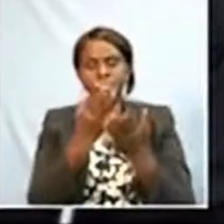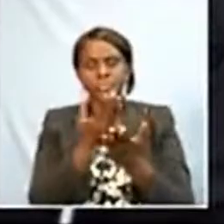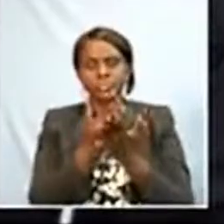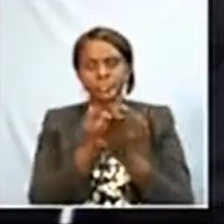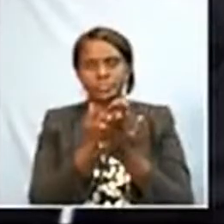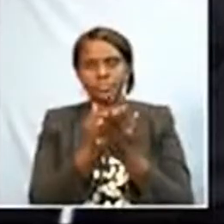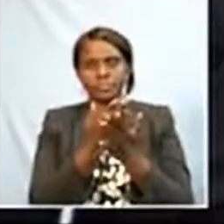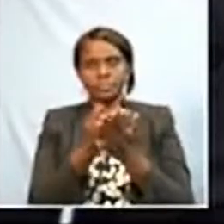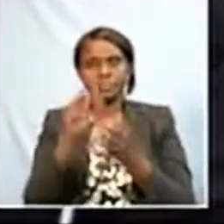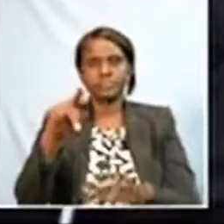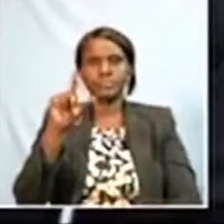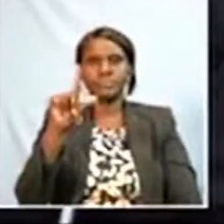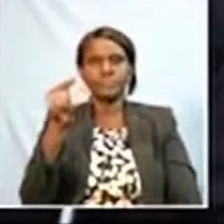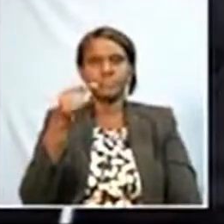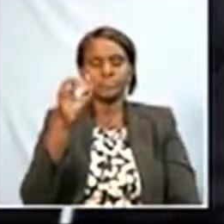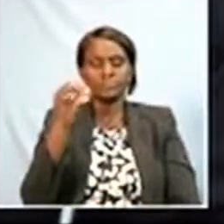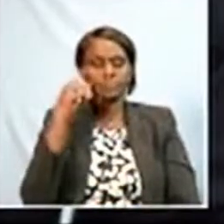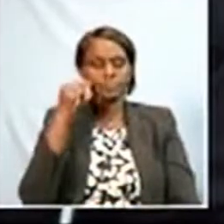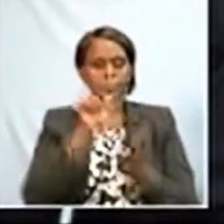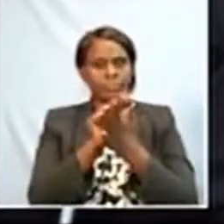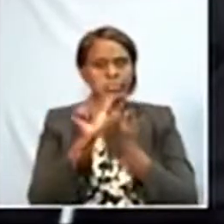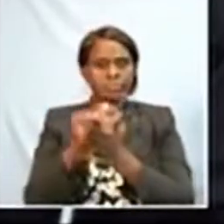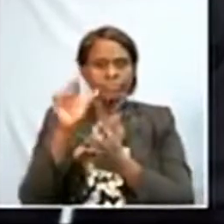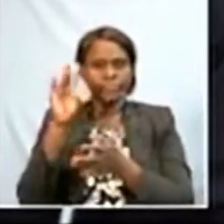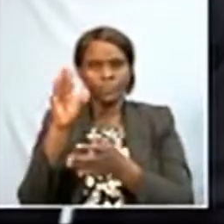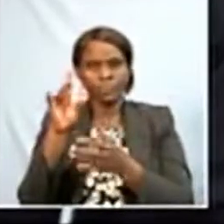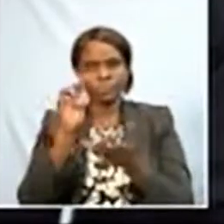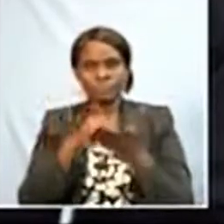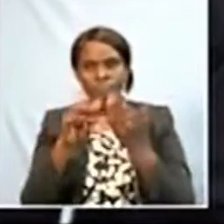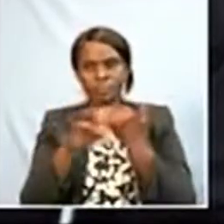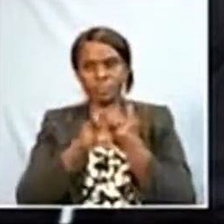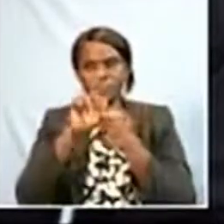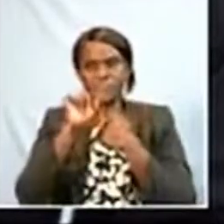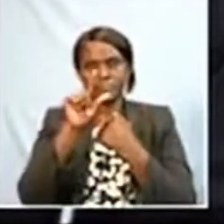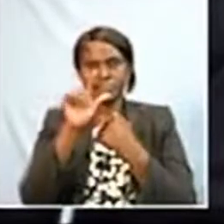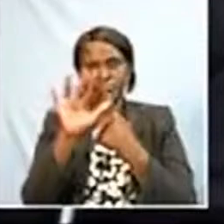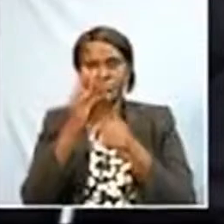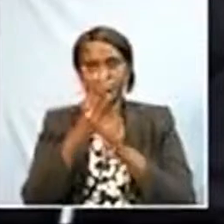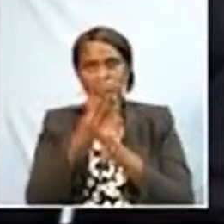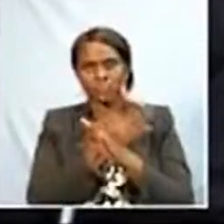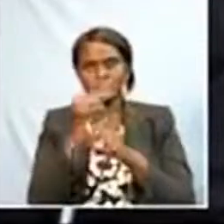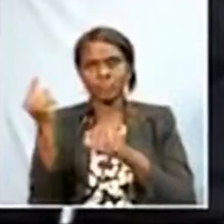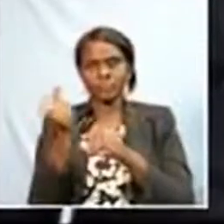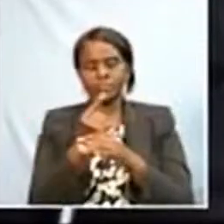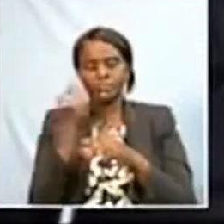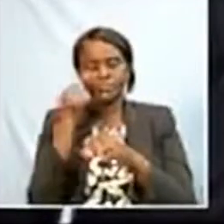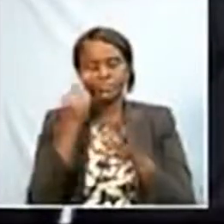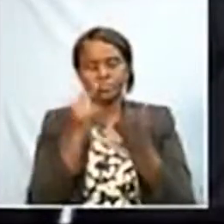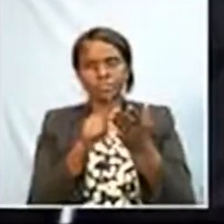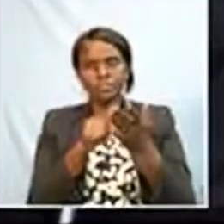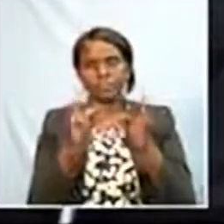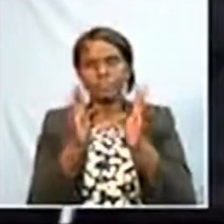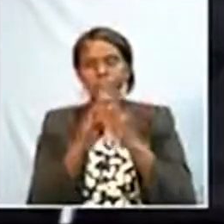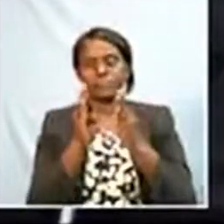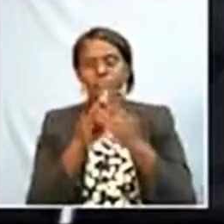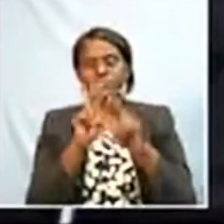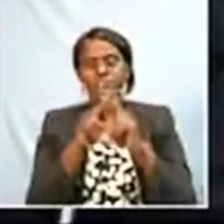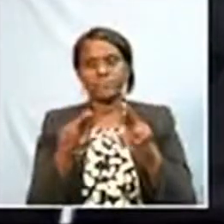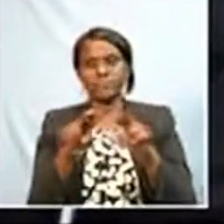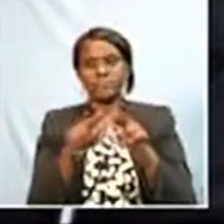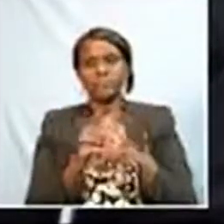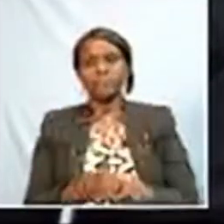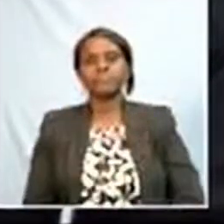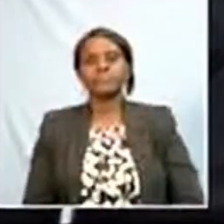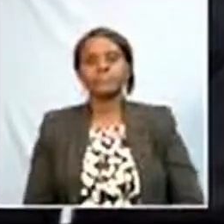to the PLGO for approval on 17th March 2025, just before coming for this meeting, Chair, which